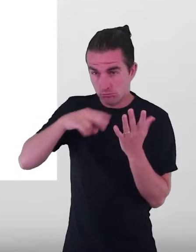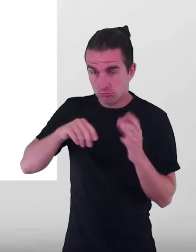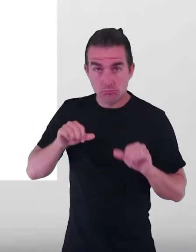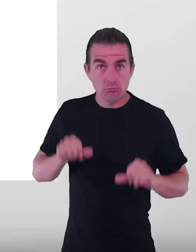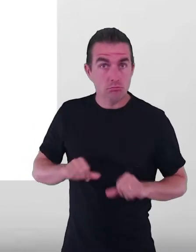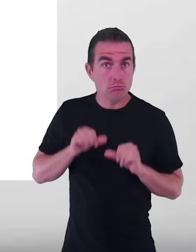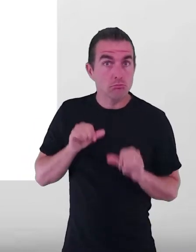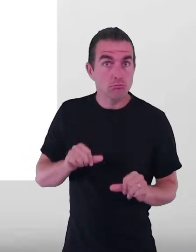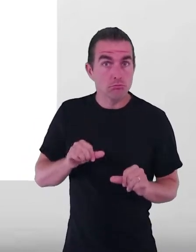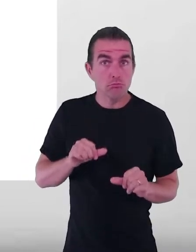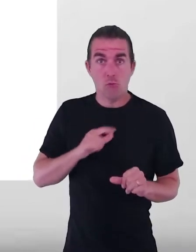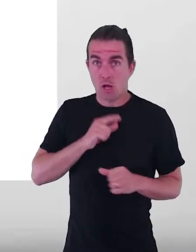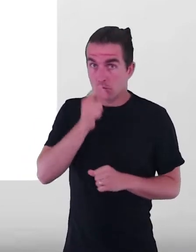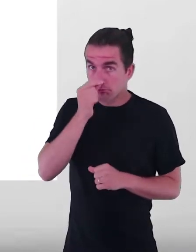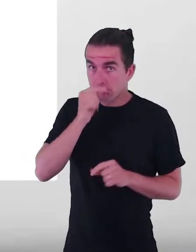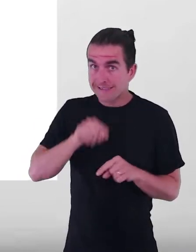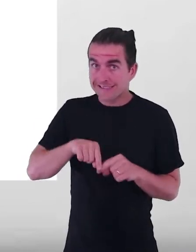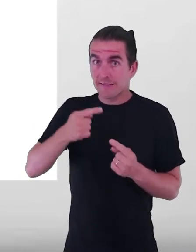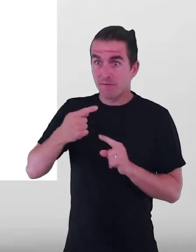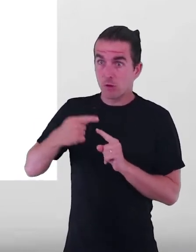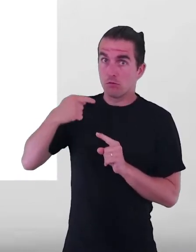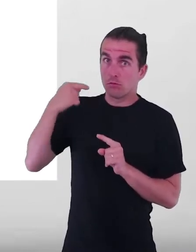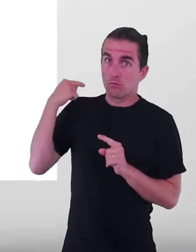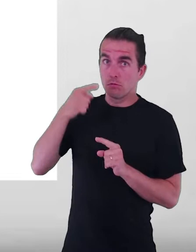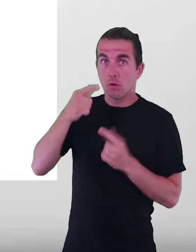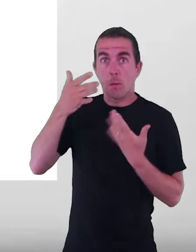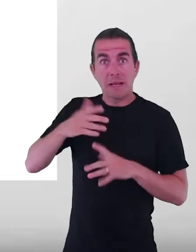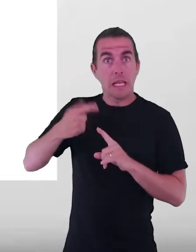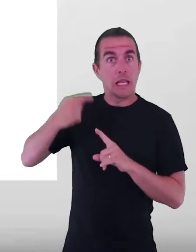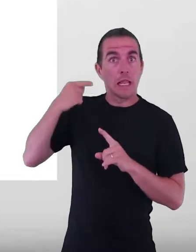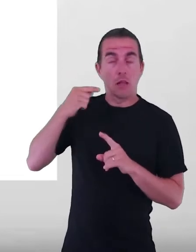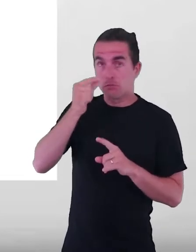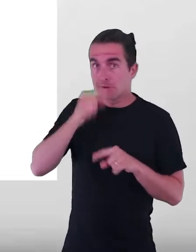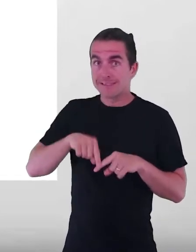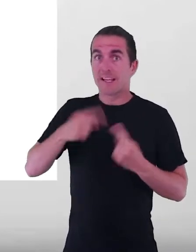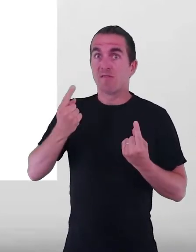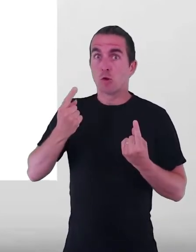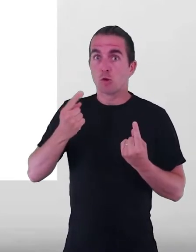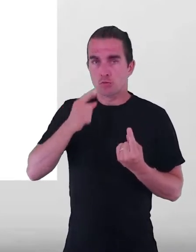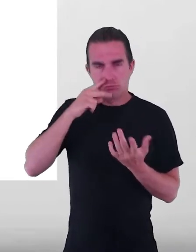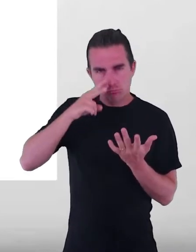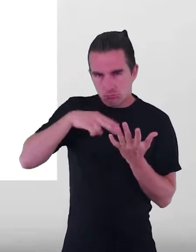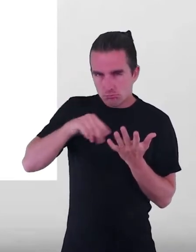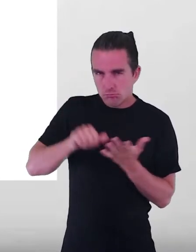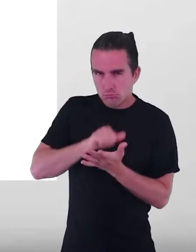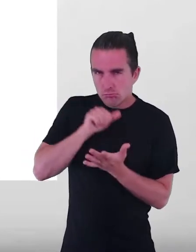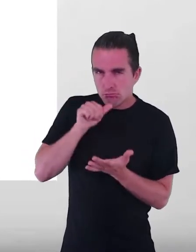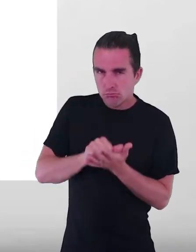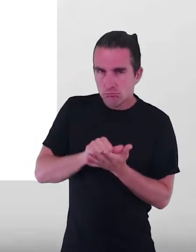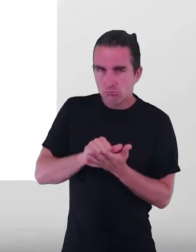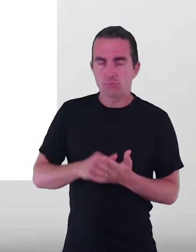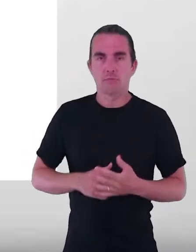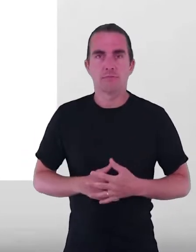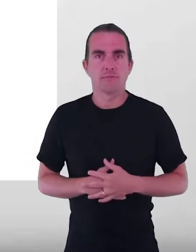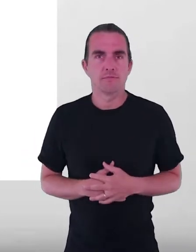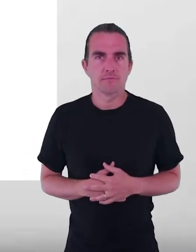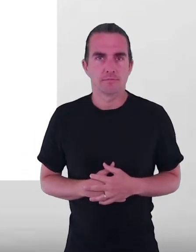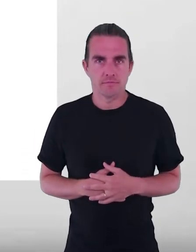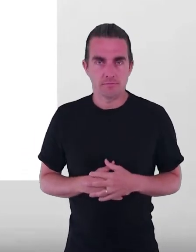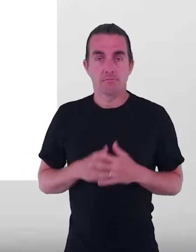Make sure you read the instructions that come in your kit first as this test may be different from those you have used before.